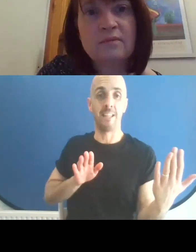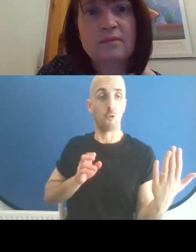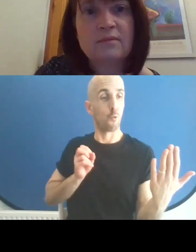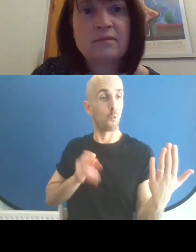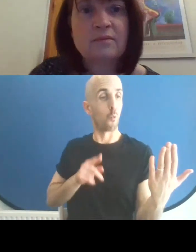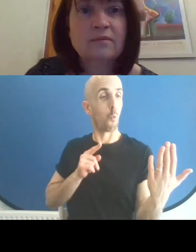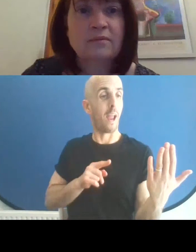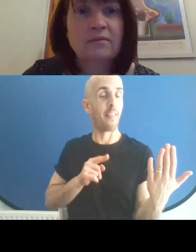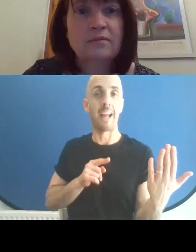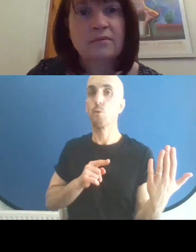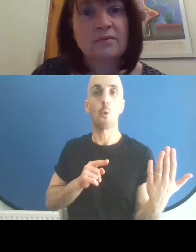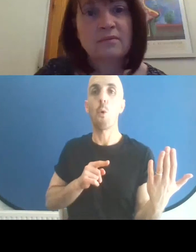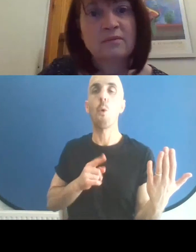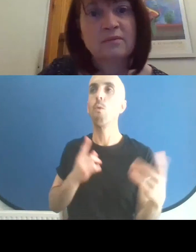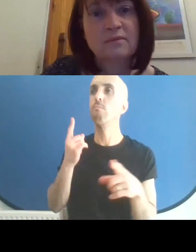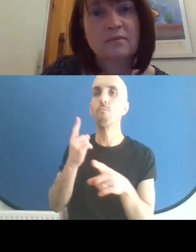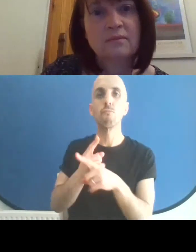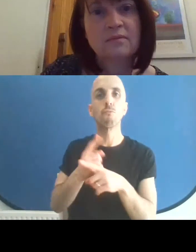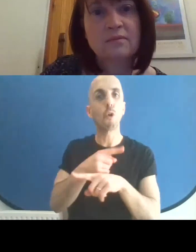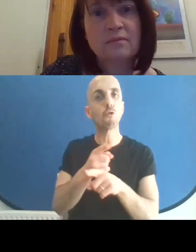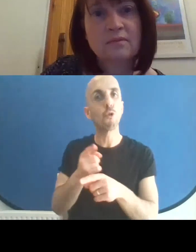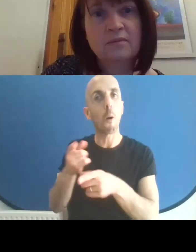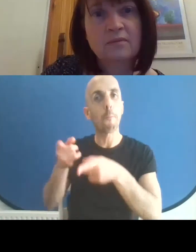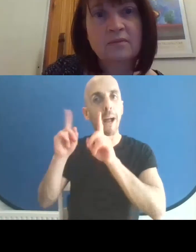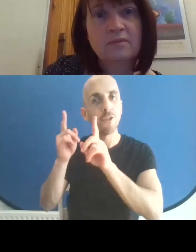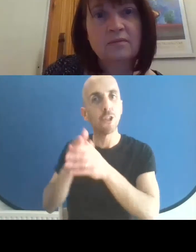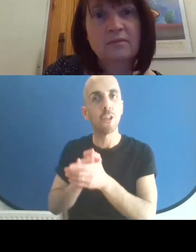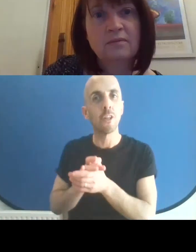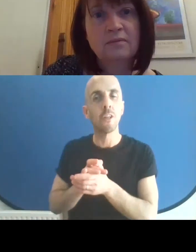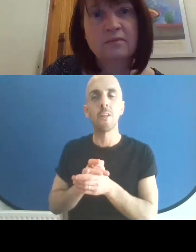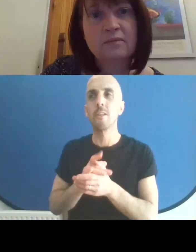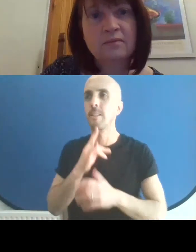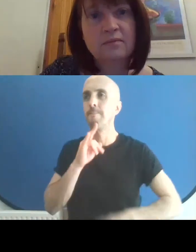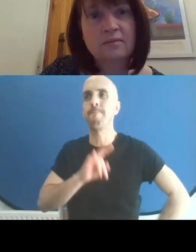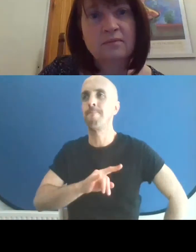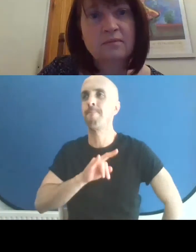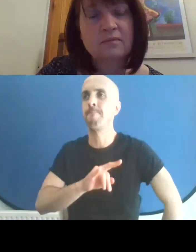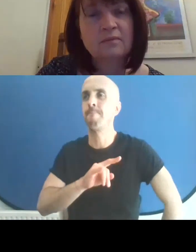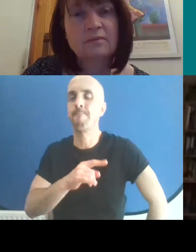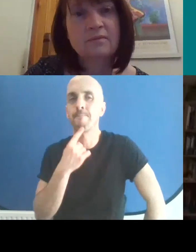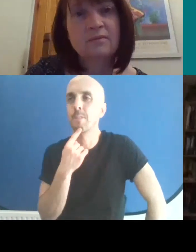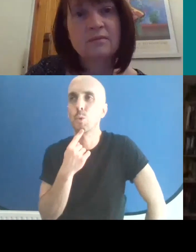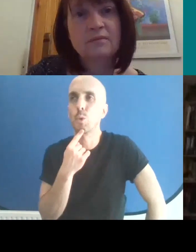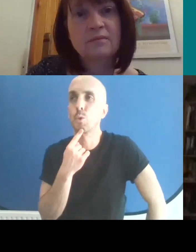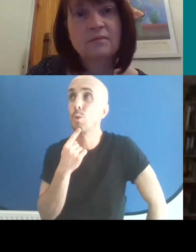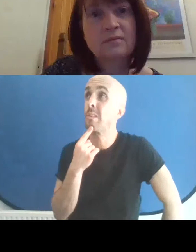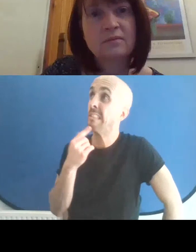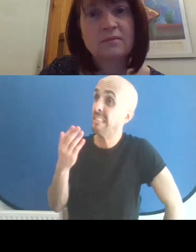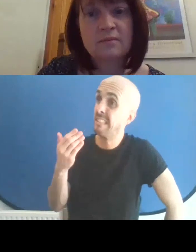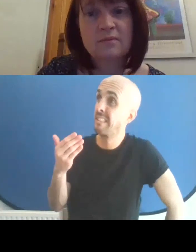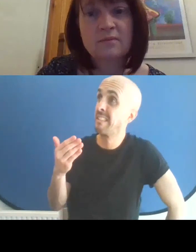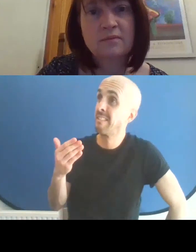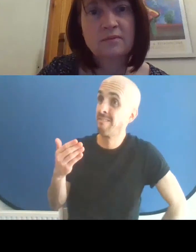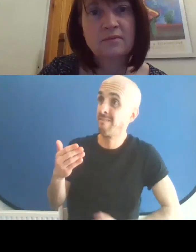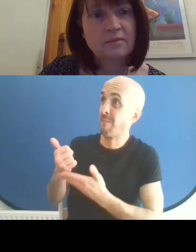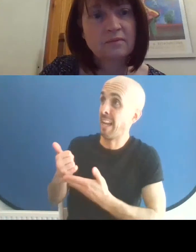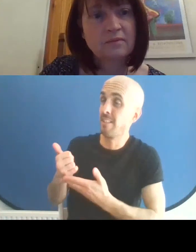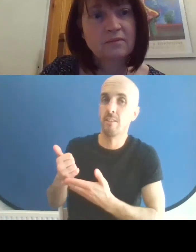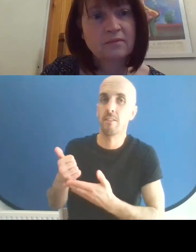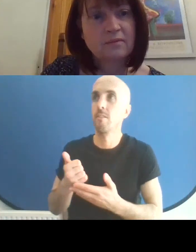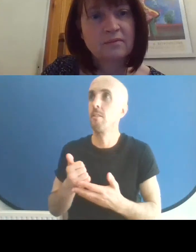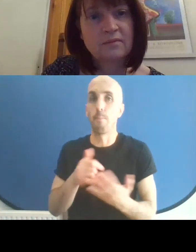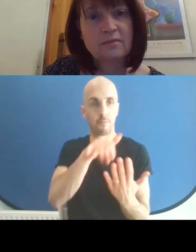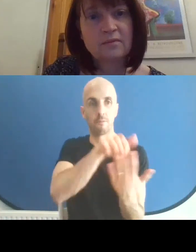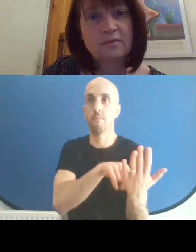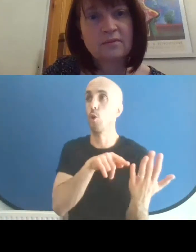It's just a way to have in front of you if you are unsure whether to go or not. So it's not mandatory,